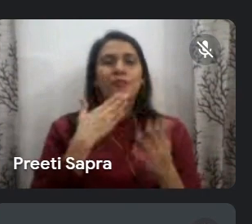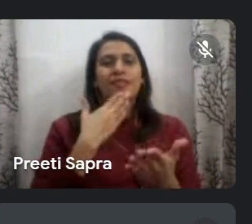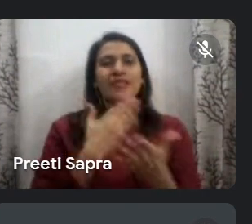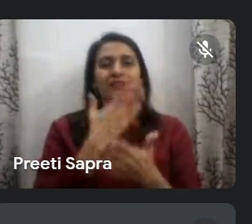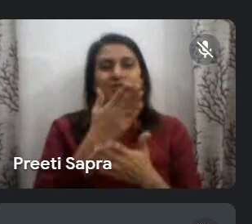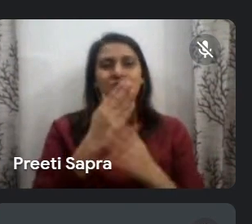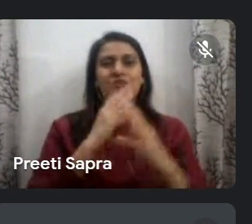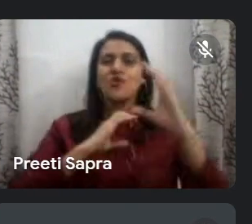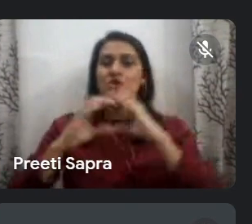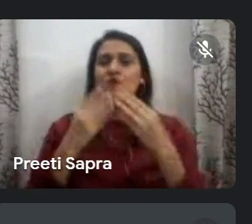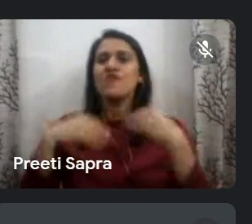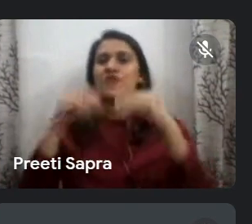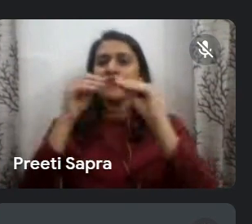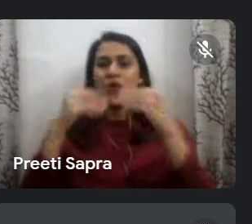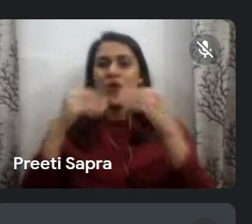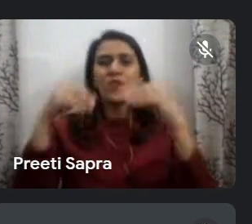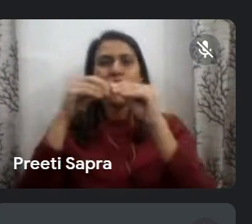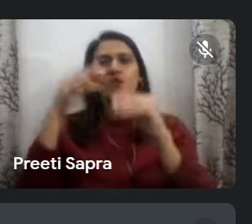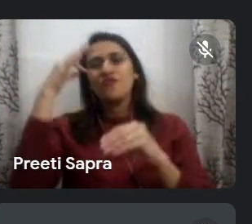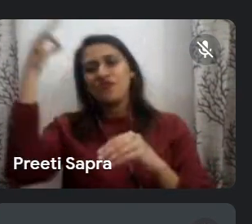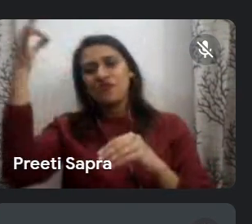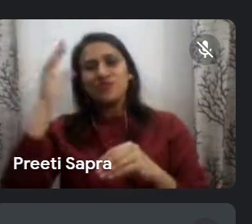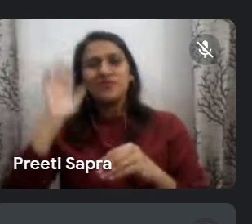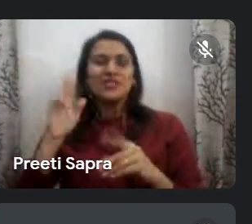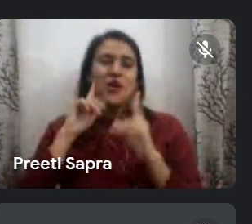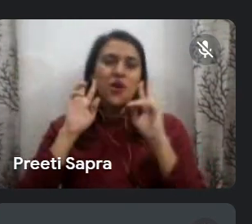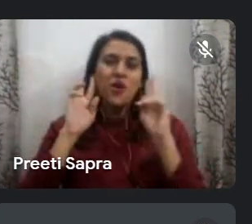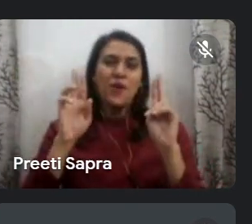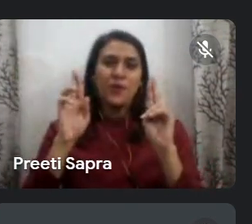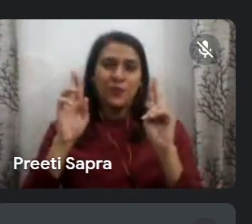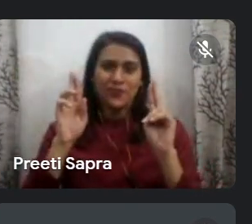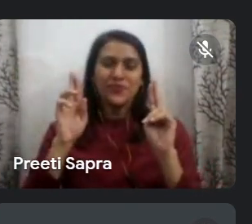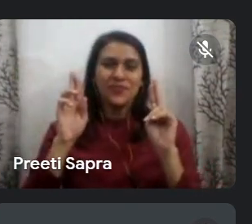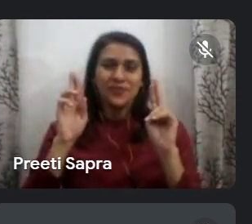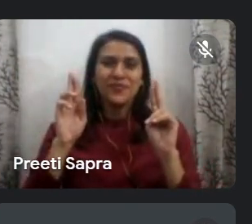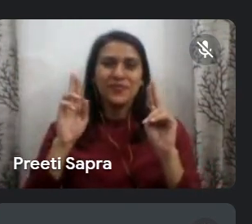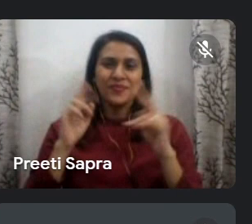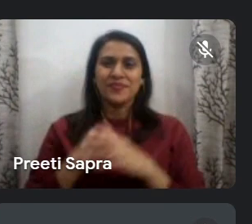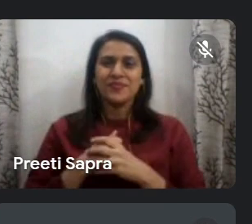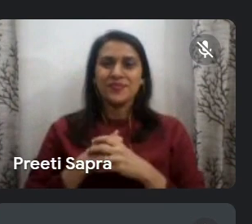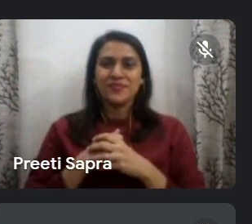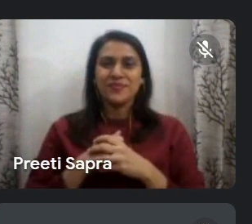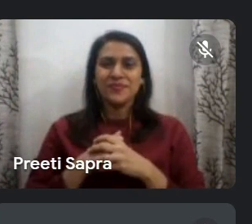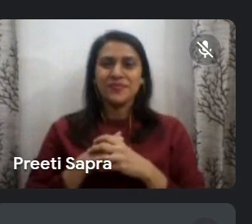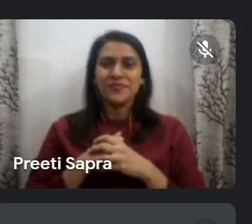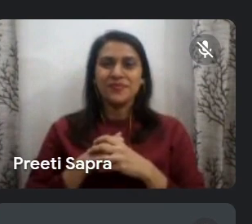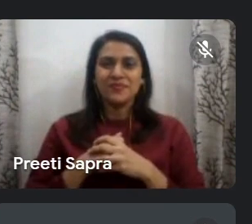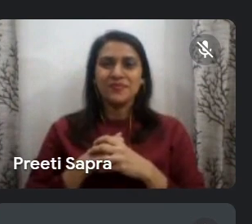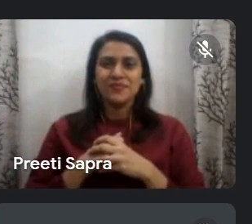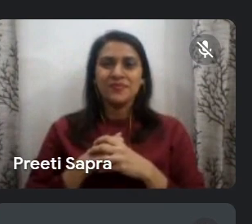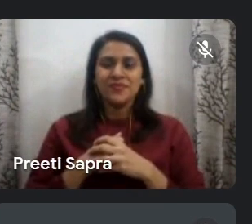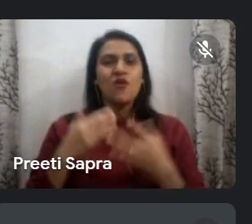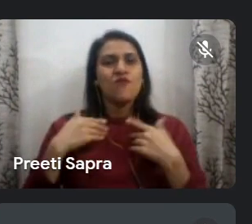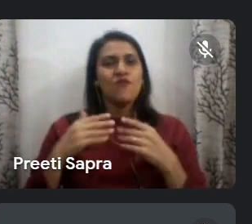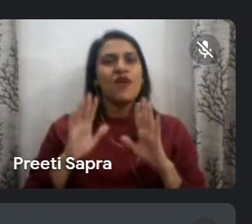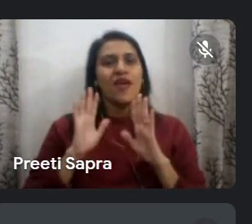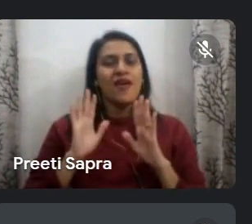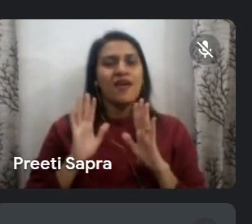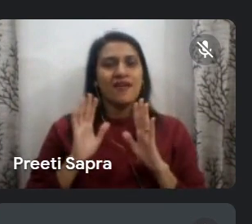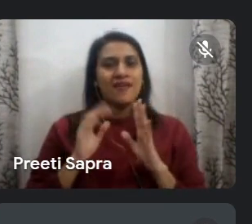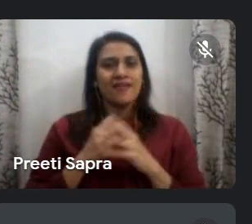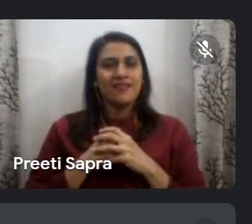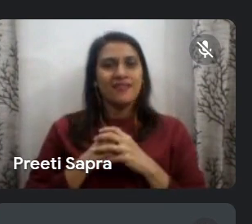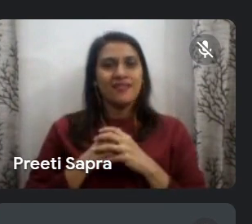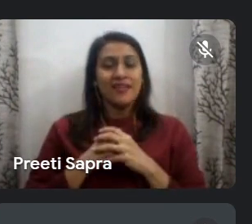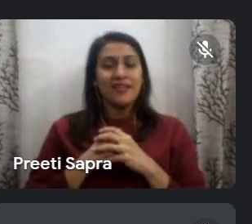of conversations more so that we can really, have everything, without having